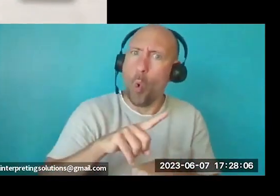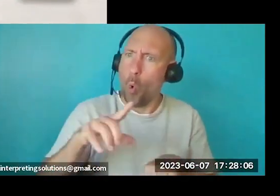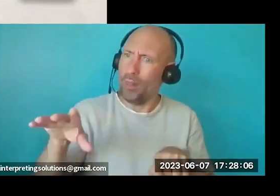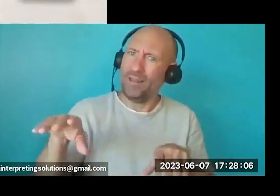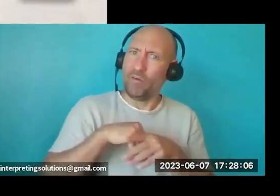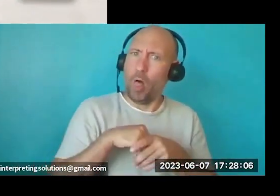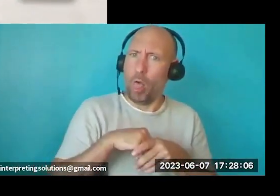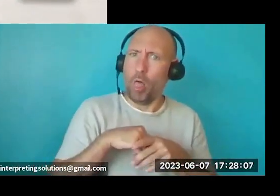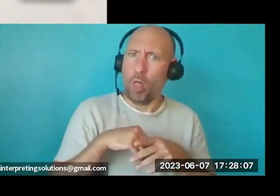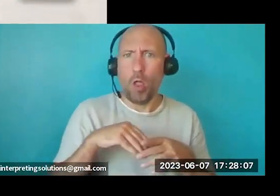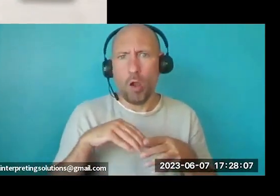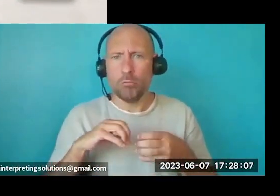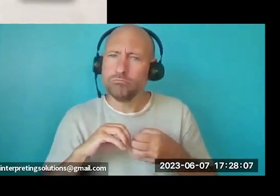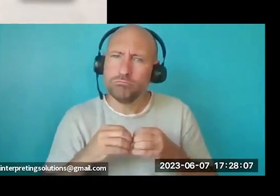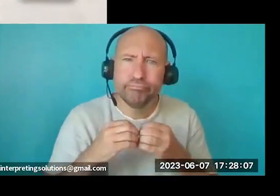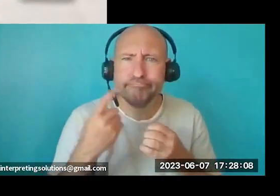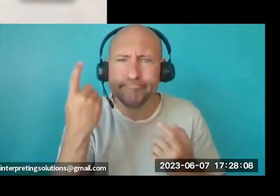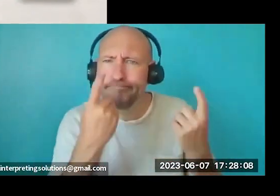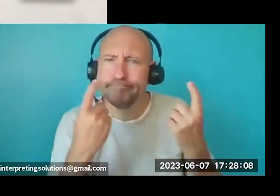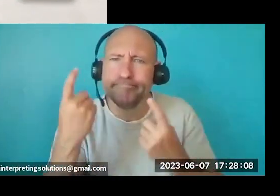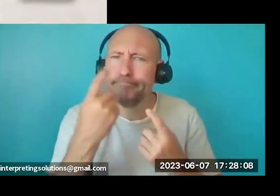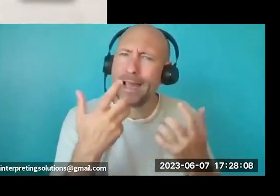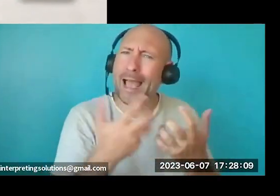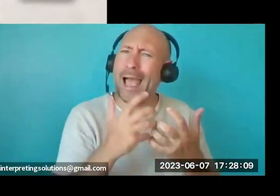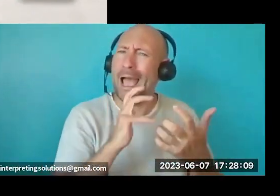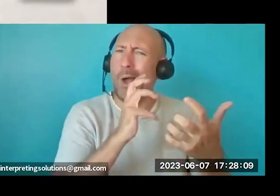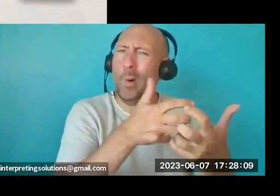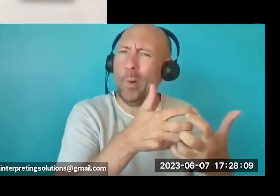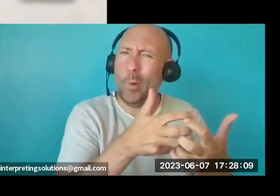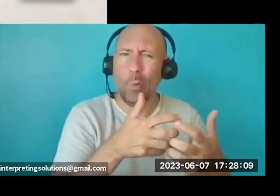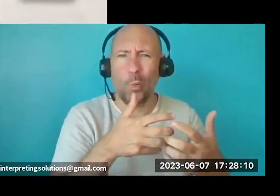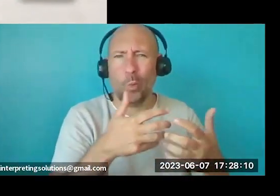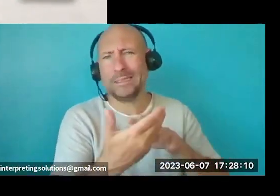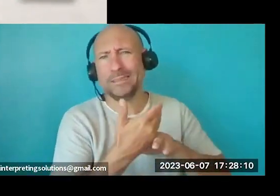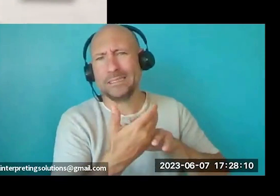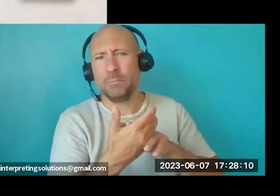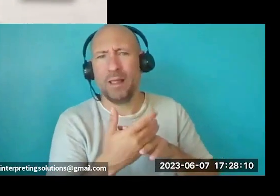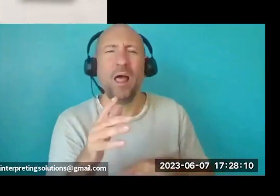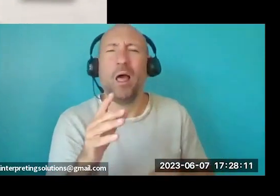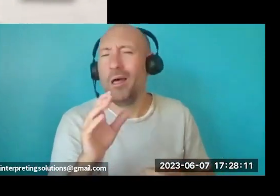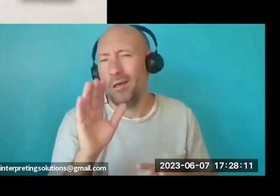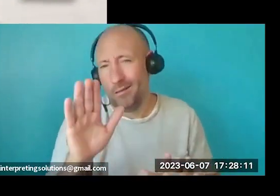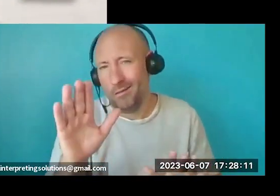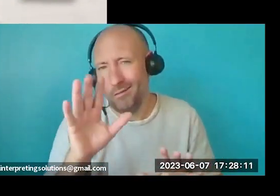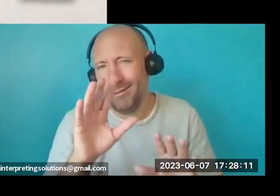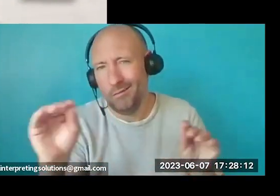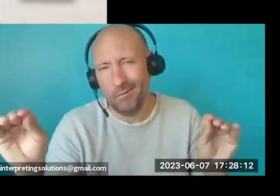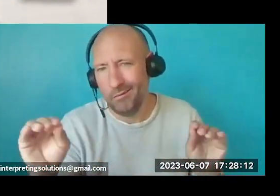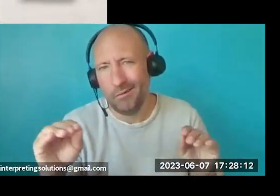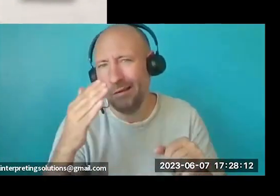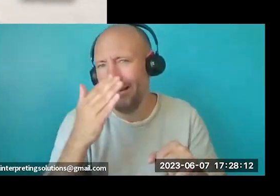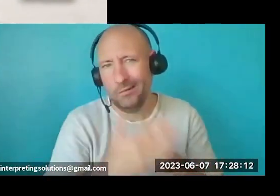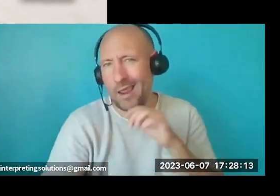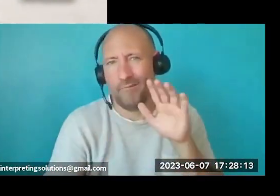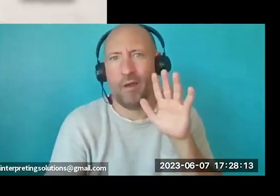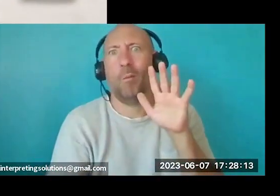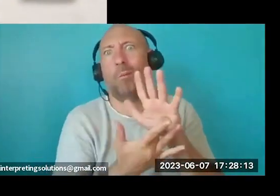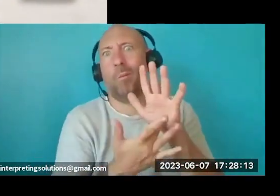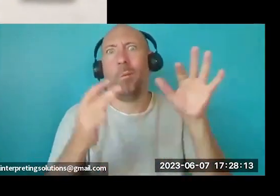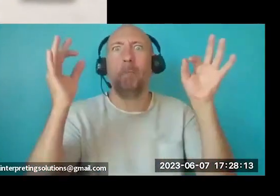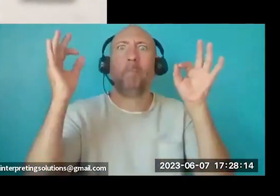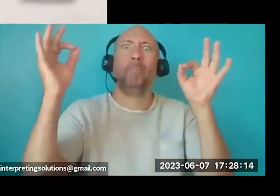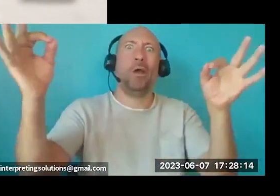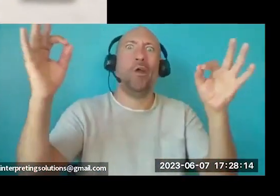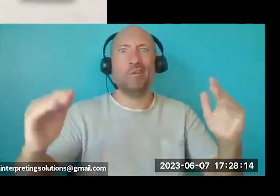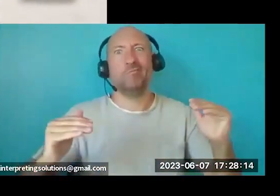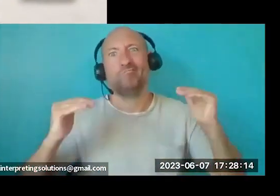project. We know we're never going to get this perfect, and this process is never going to be perfect, and we're never